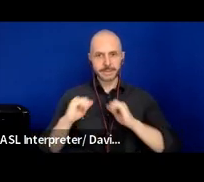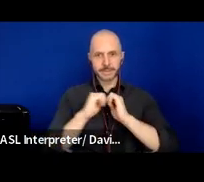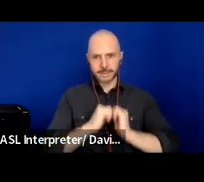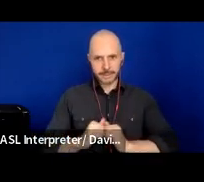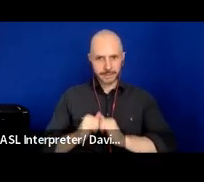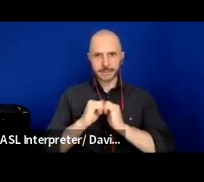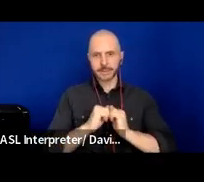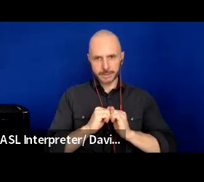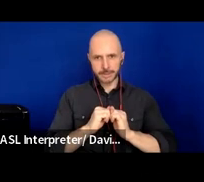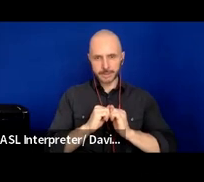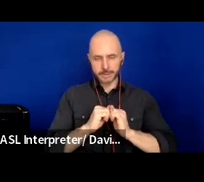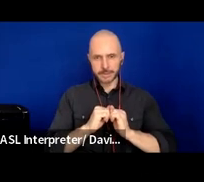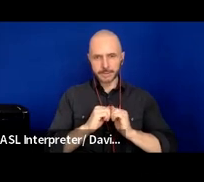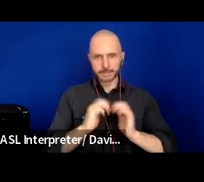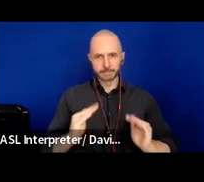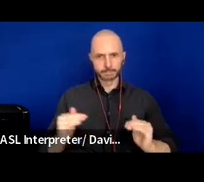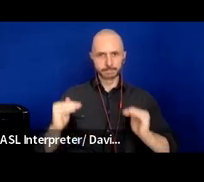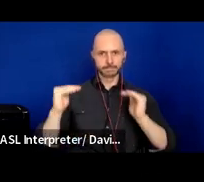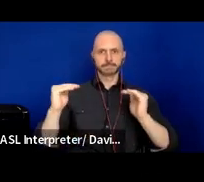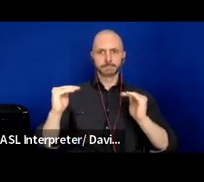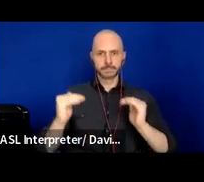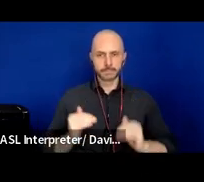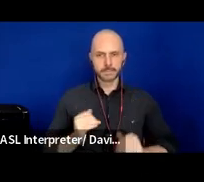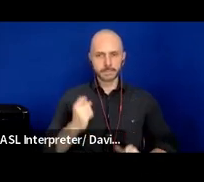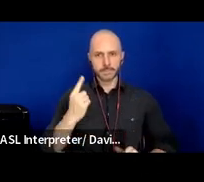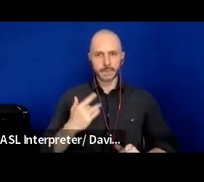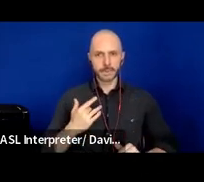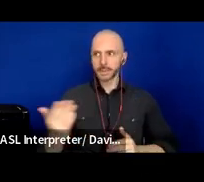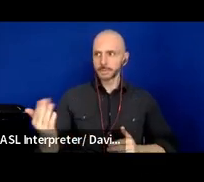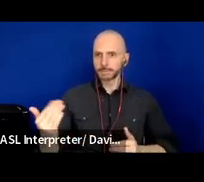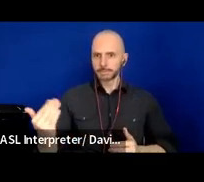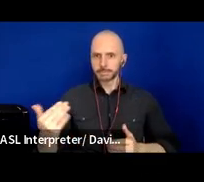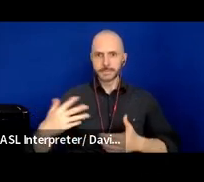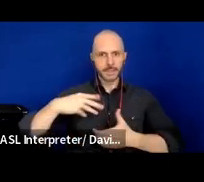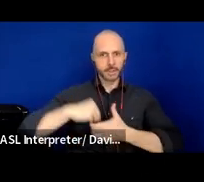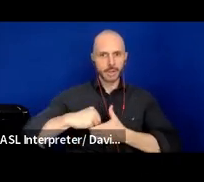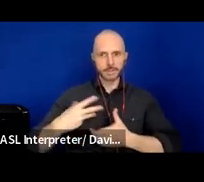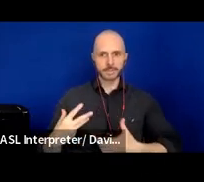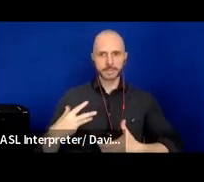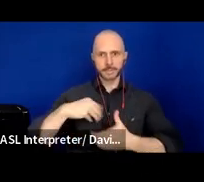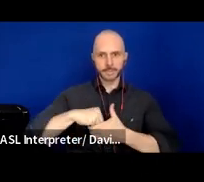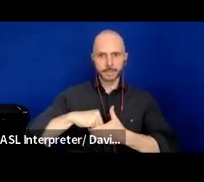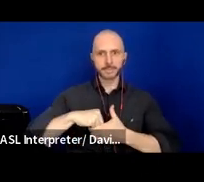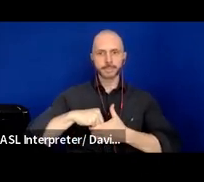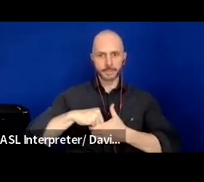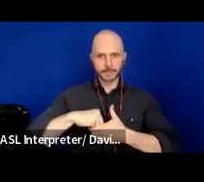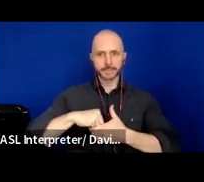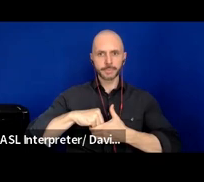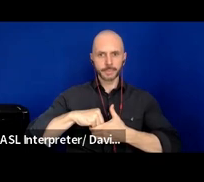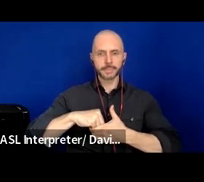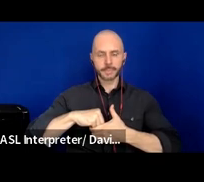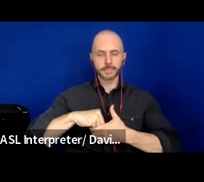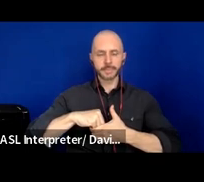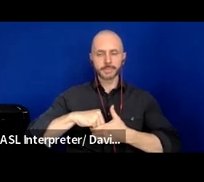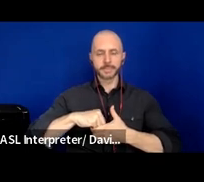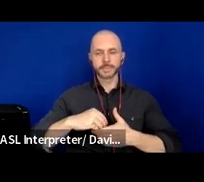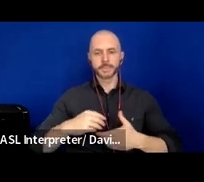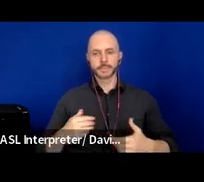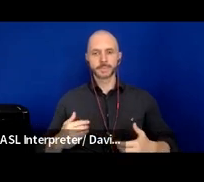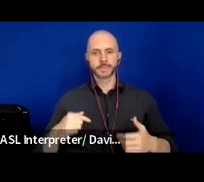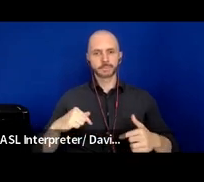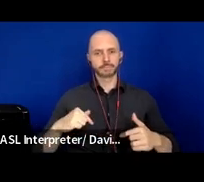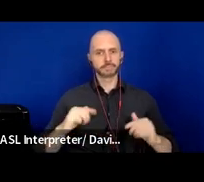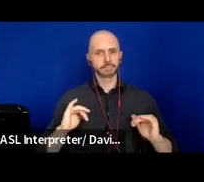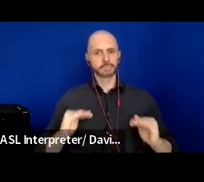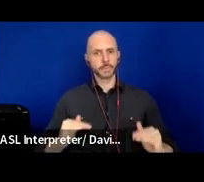but still be open to the fact that we might still have engagement with communities, which is its own dynamic of what it means to create, you know, great work